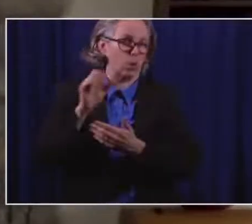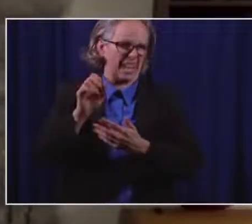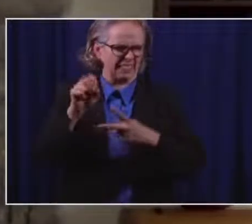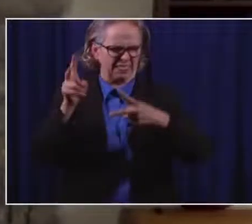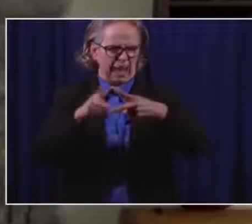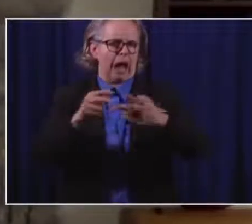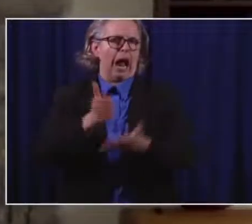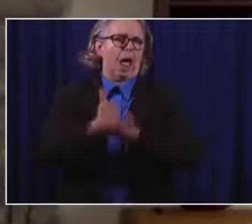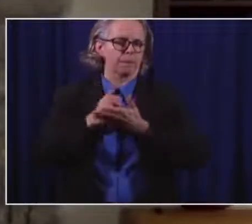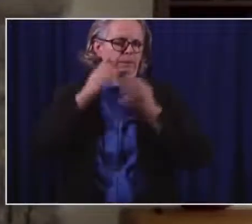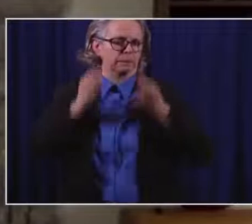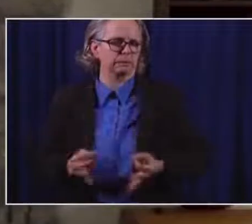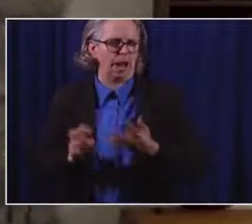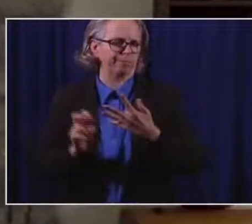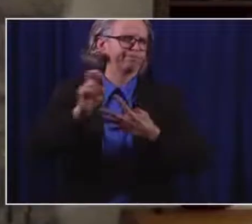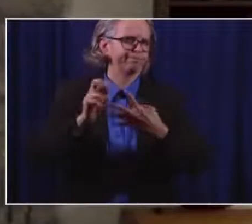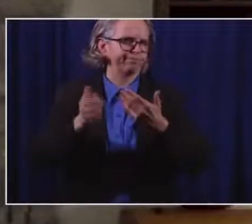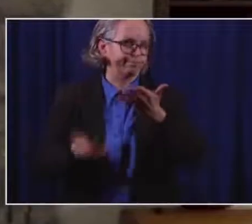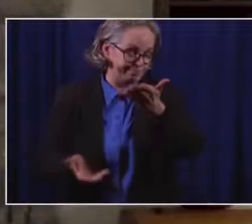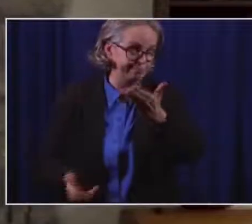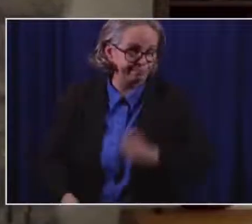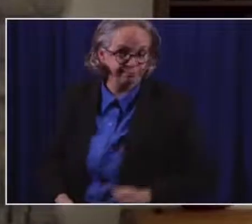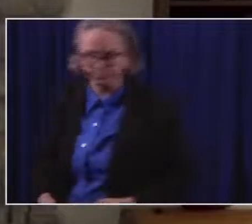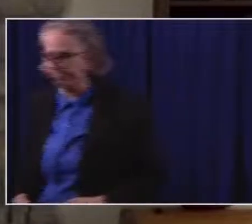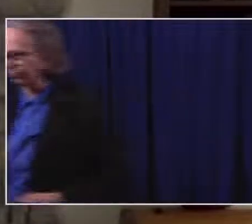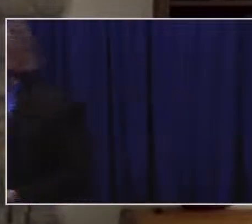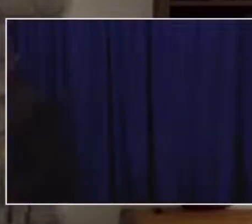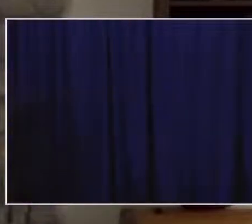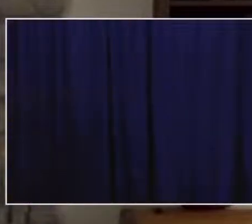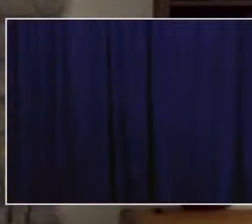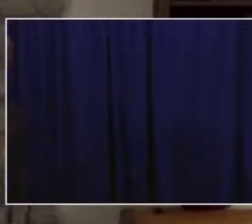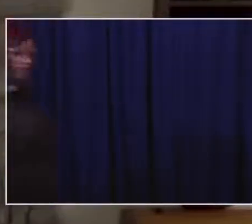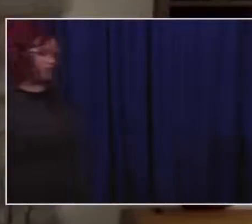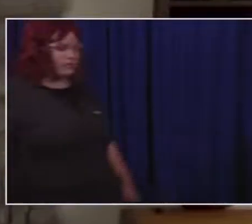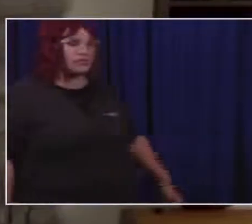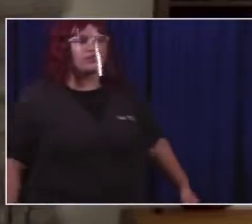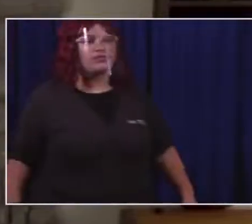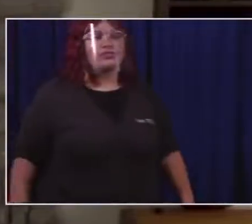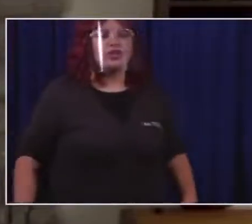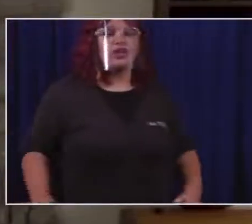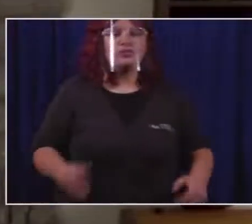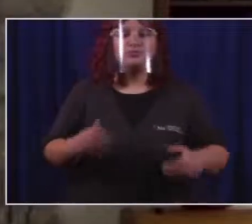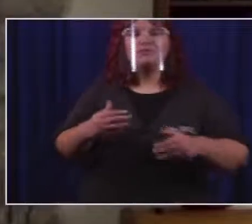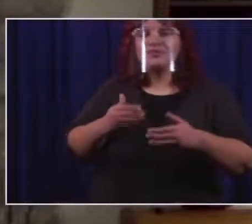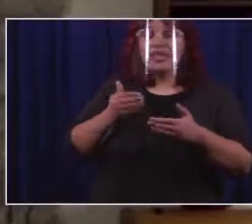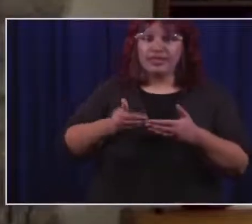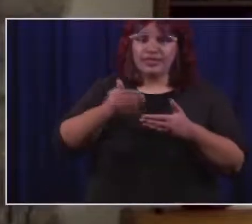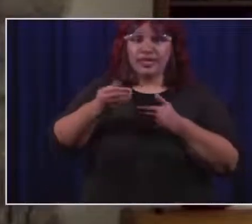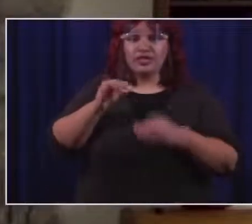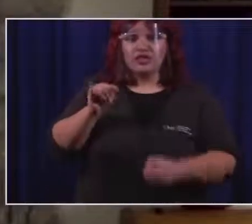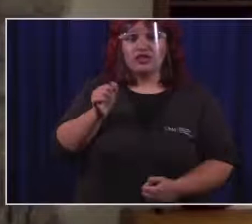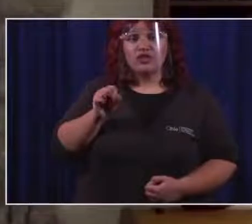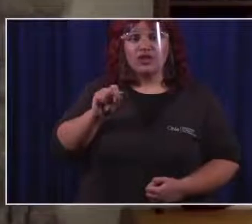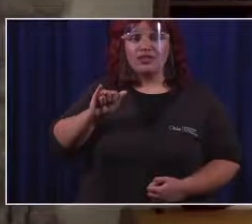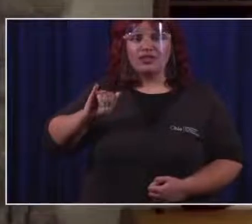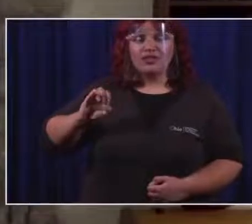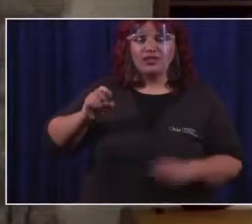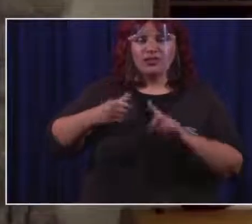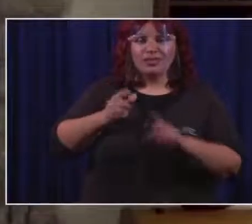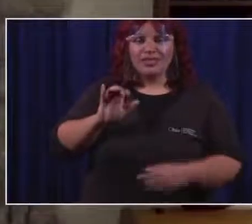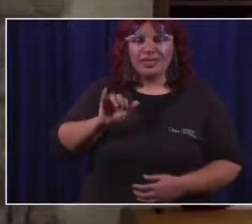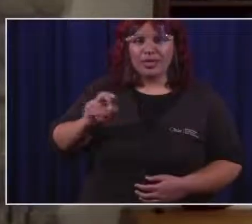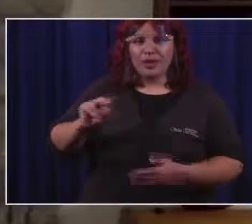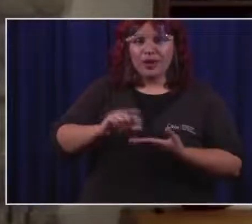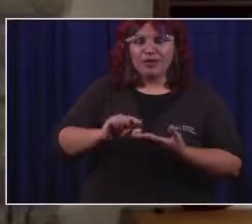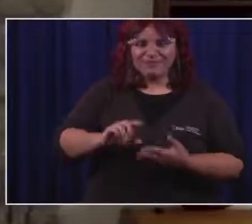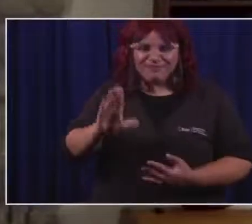Next question is from Jesse Balmert at the Cincinnati Enquirer. Jesse. Hello, Governor. Hello. My question